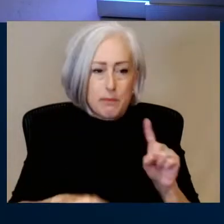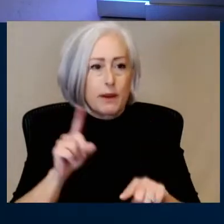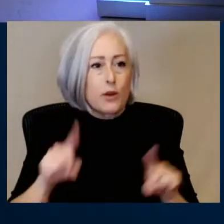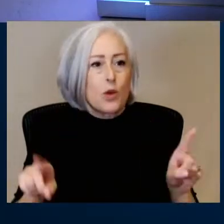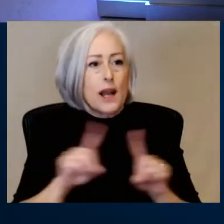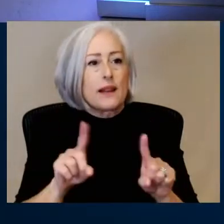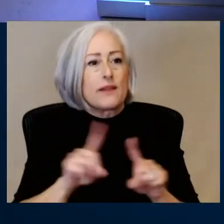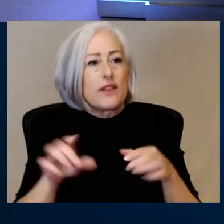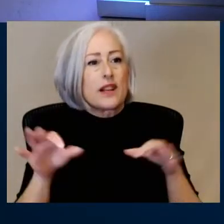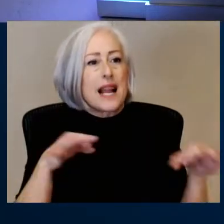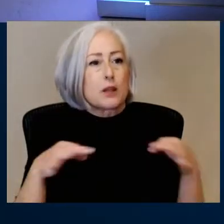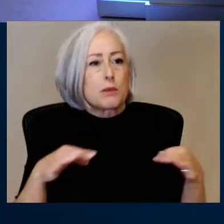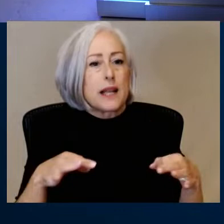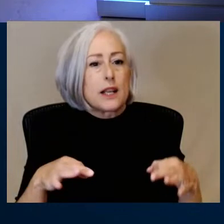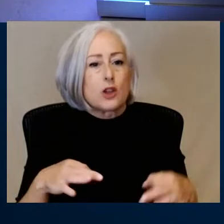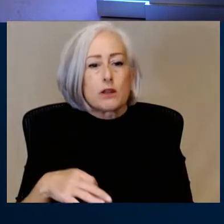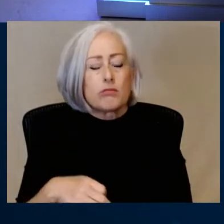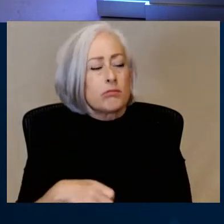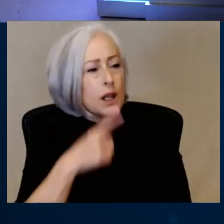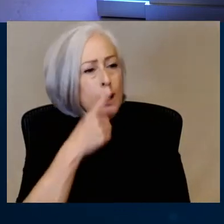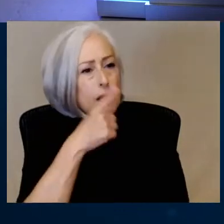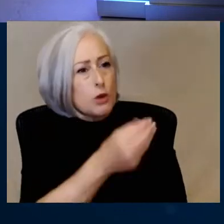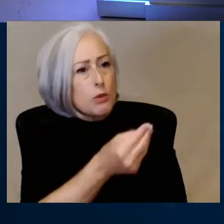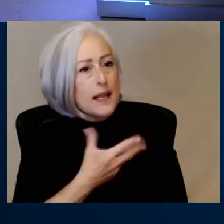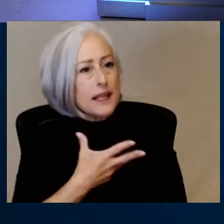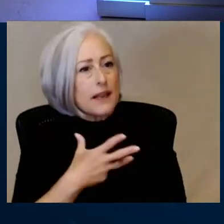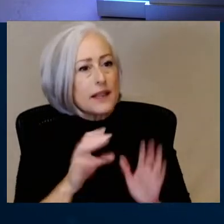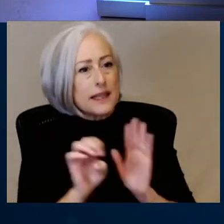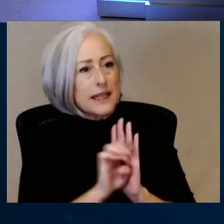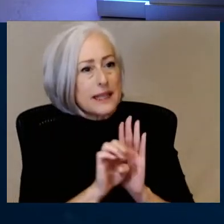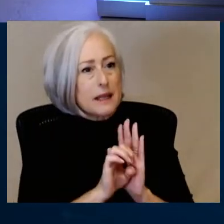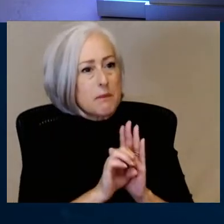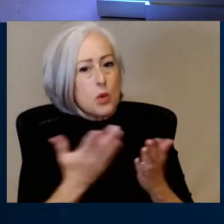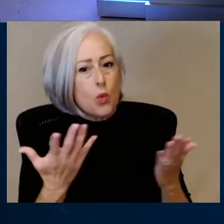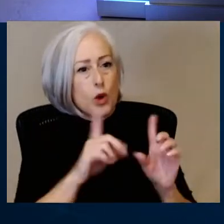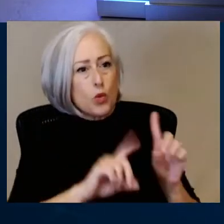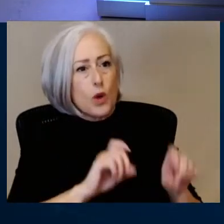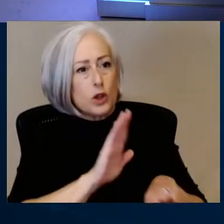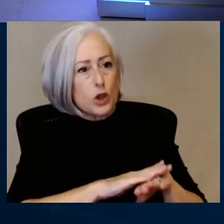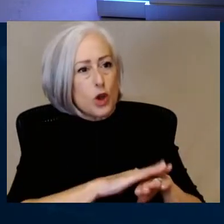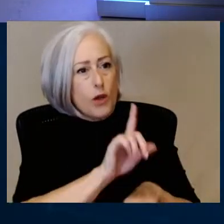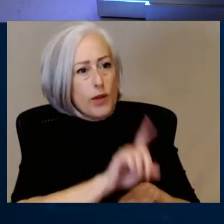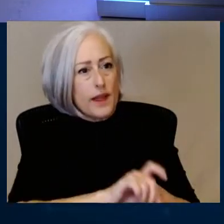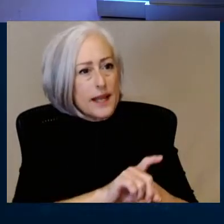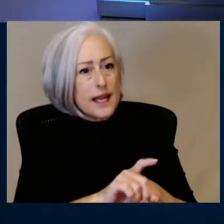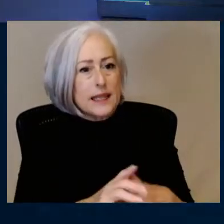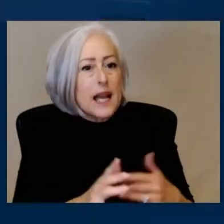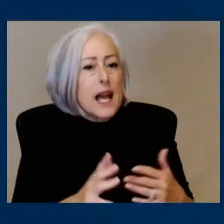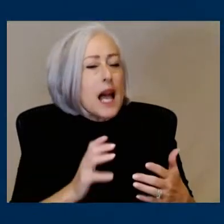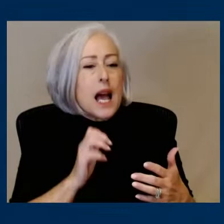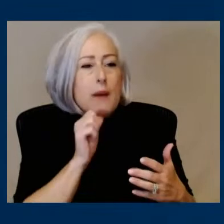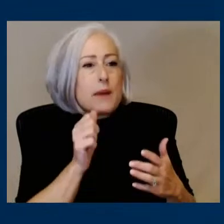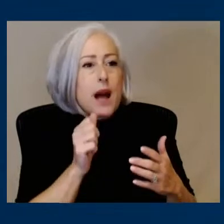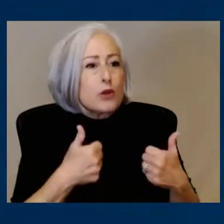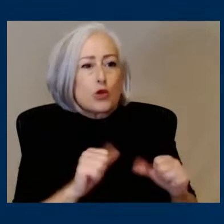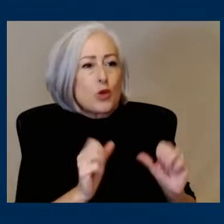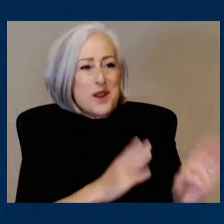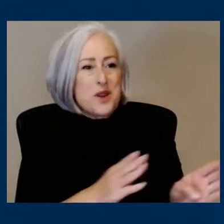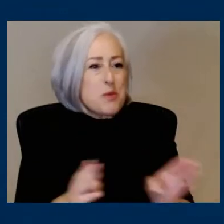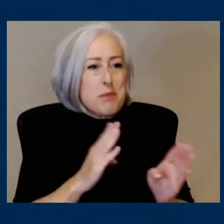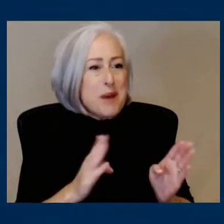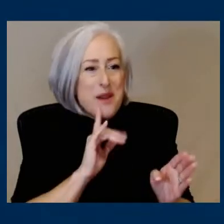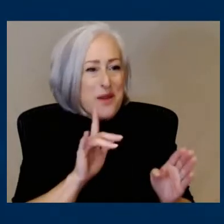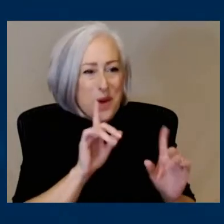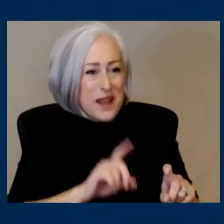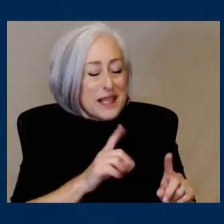kind of give us an example of what some of the questions are on the test? I'm not trying to prep for the test, by the way. I'm just kind of wondering what are some of